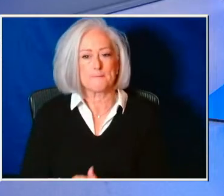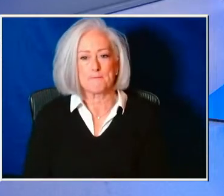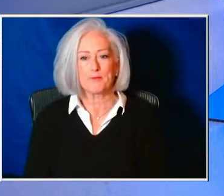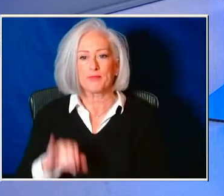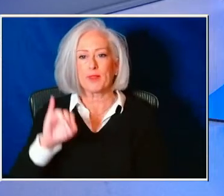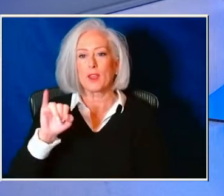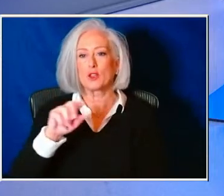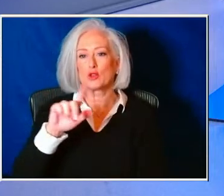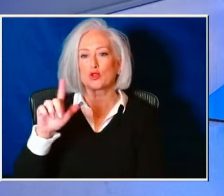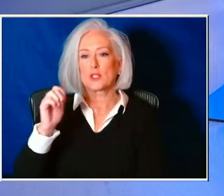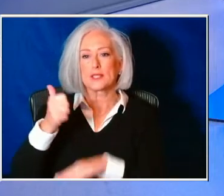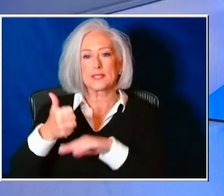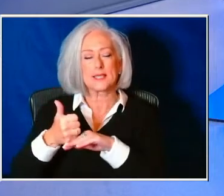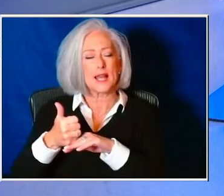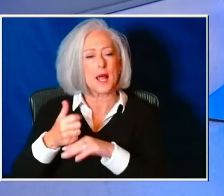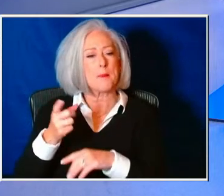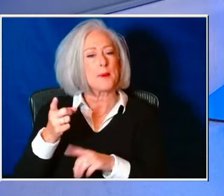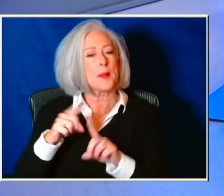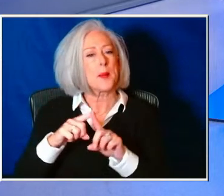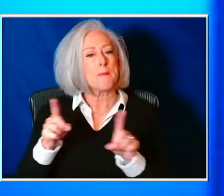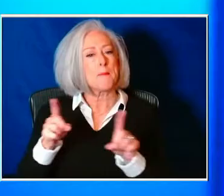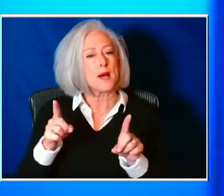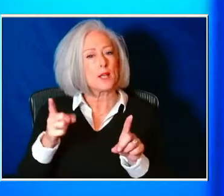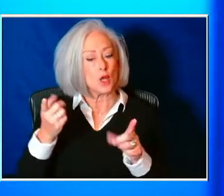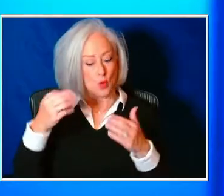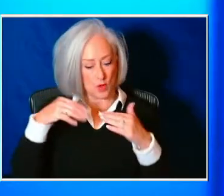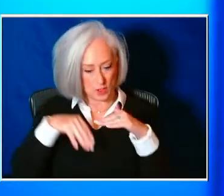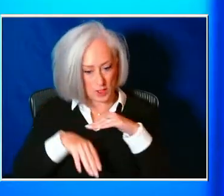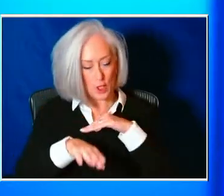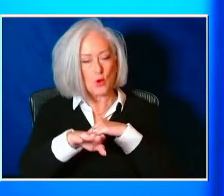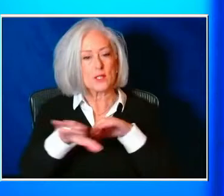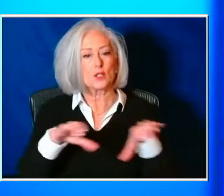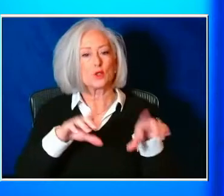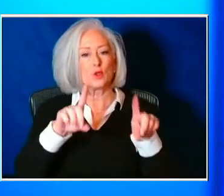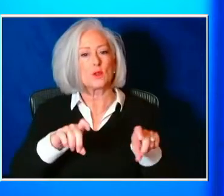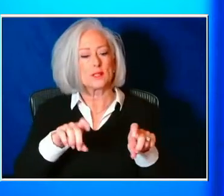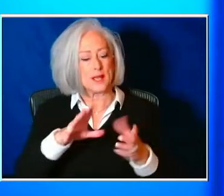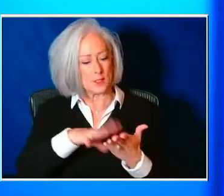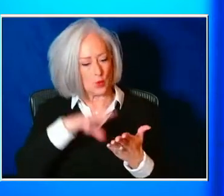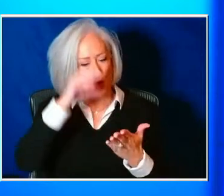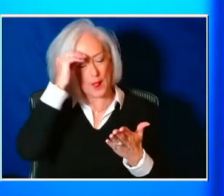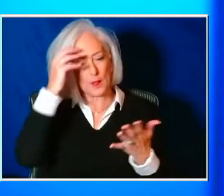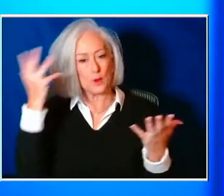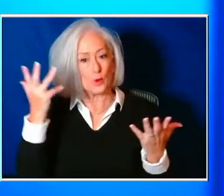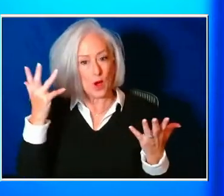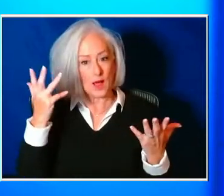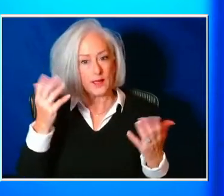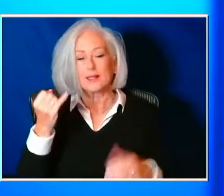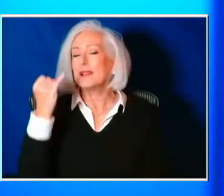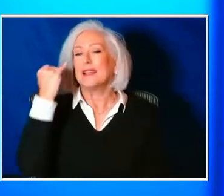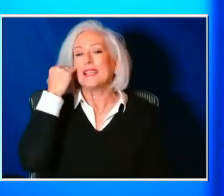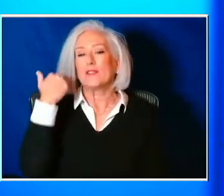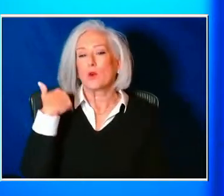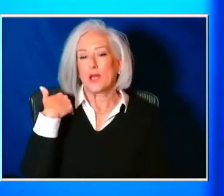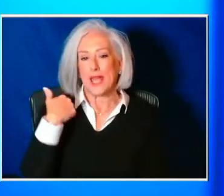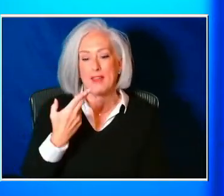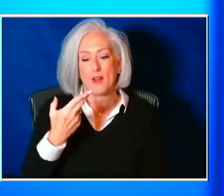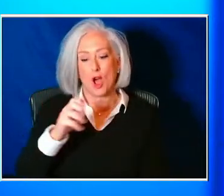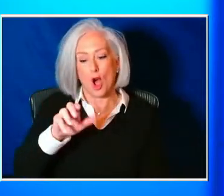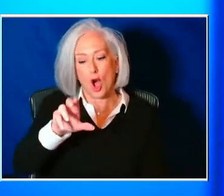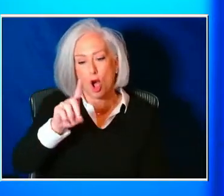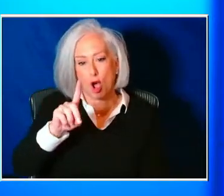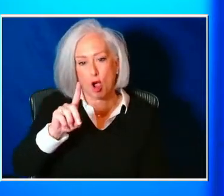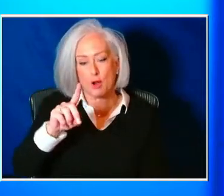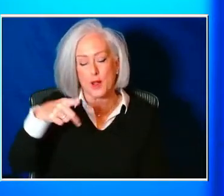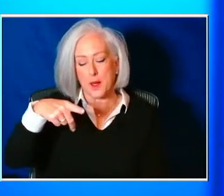go in and really find out? So she will find out if there's any hard plaque. There's soft plaque and hard plaque. The calcium score will